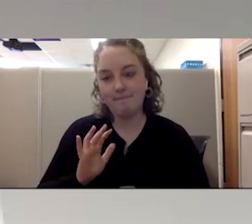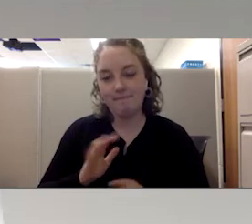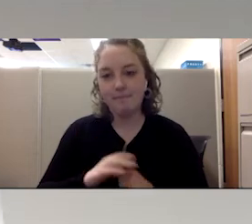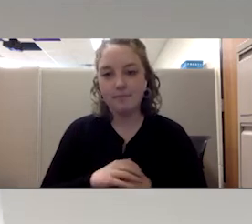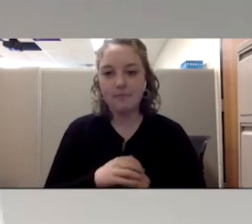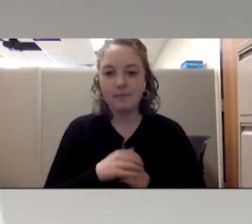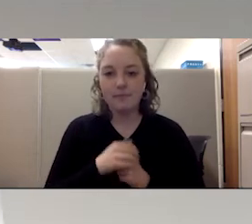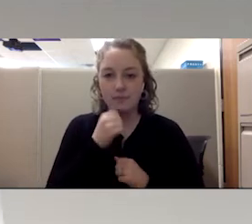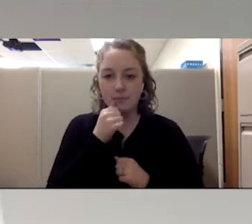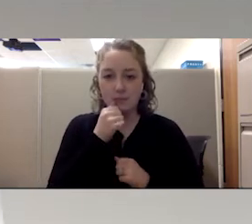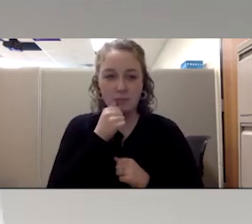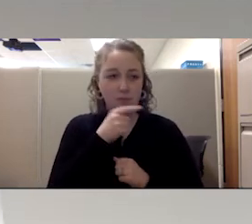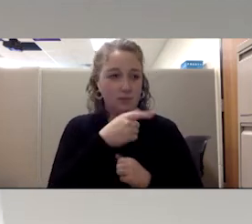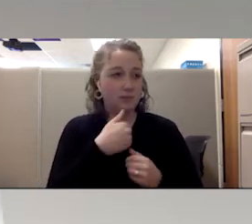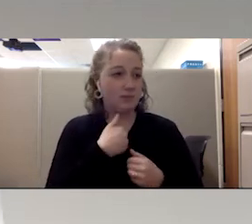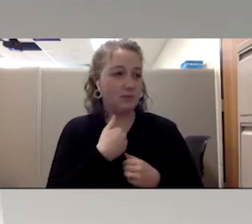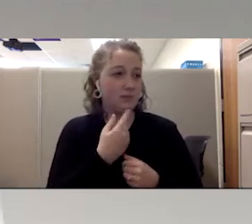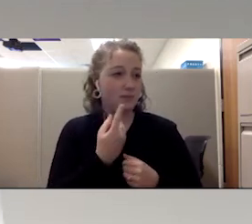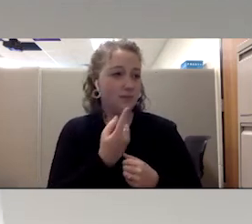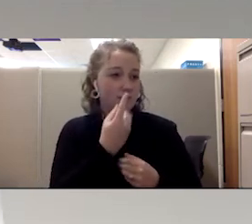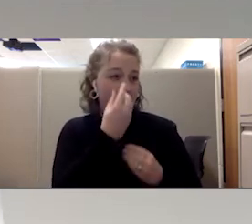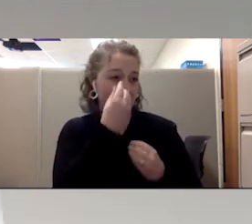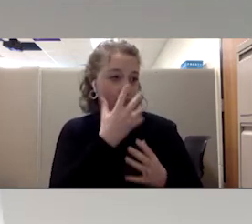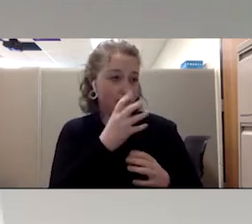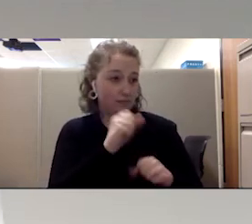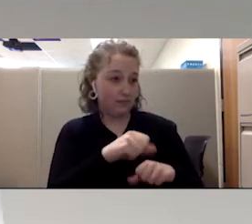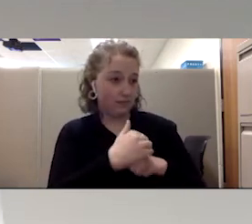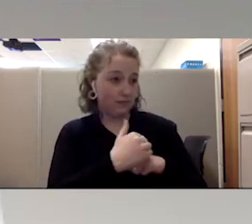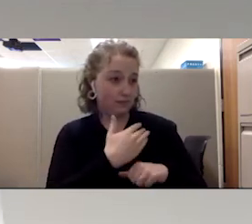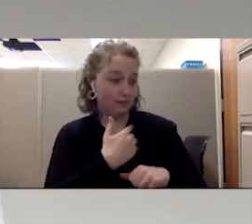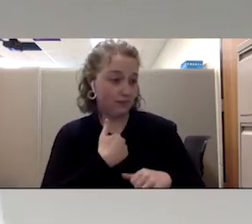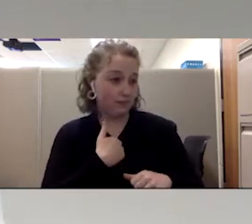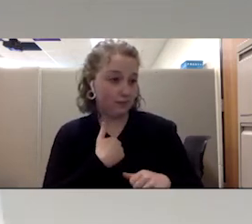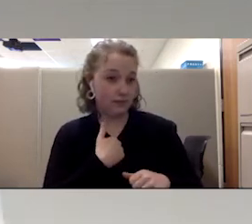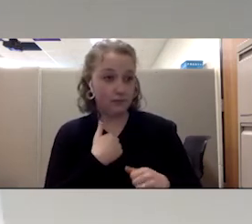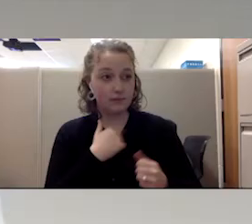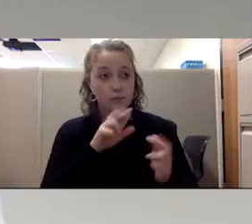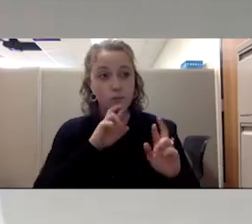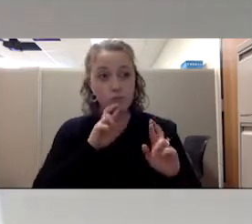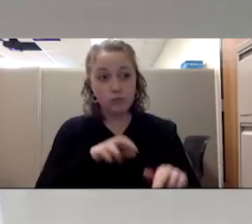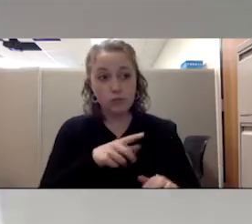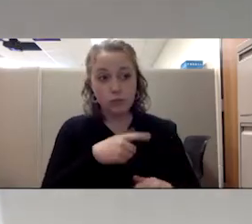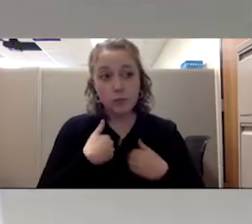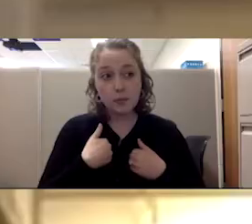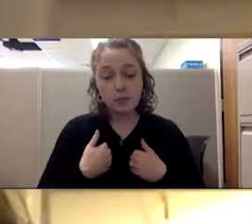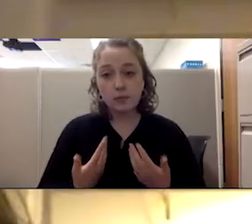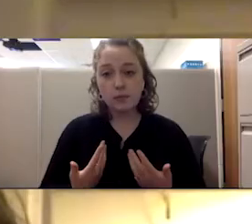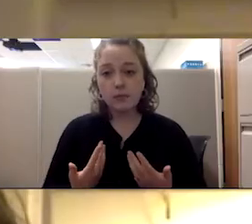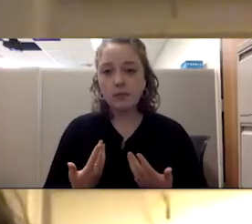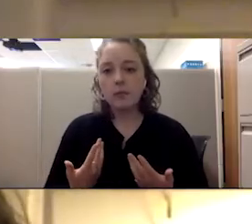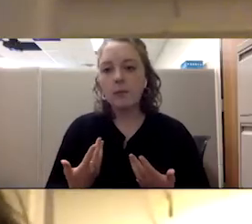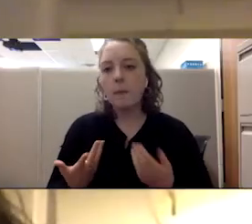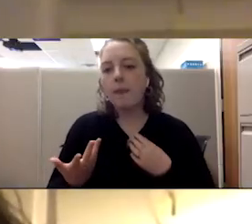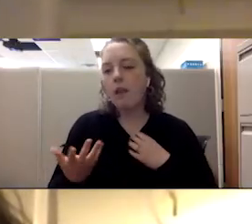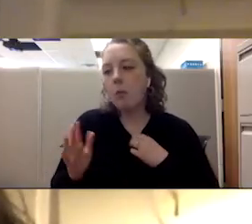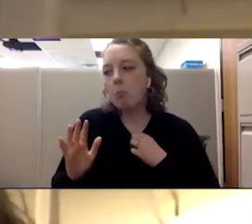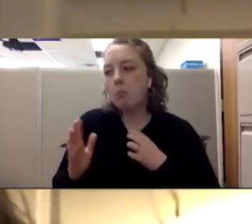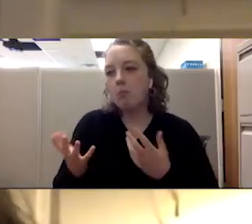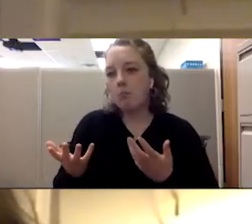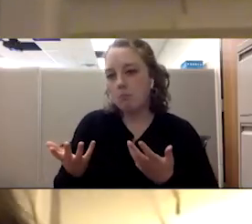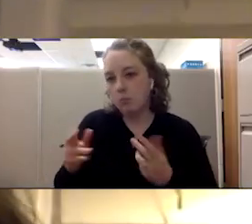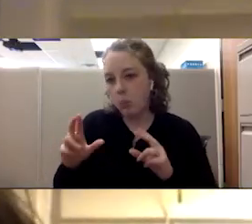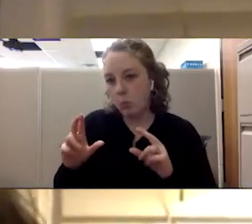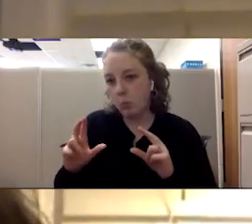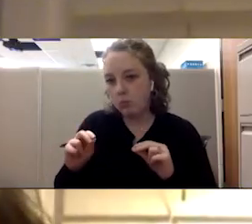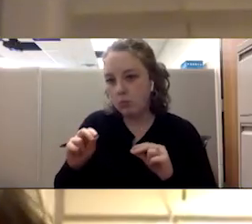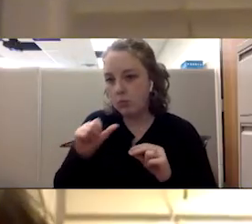Do you have something you can send me on what it is you've been? Is it a printed report, Andrea, that you've got? I mean, it's just no. I don't